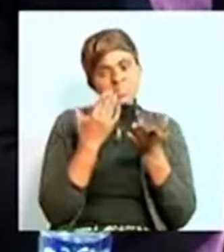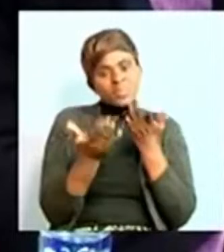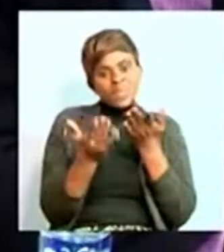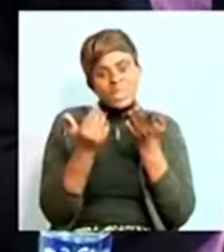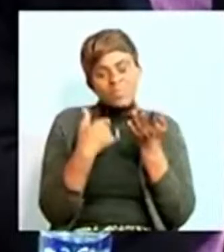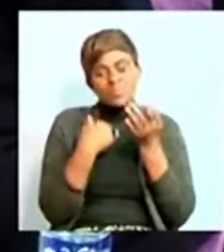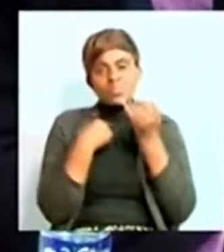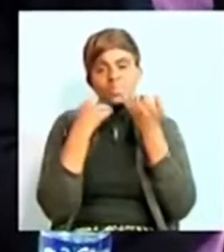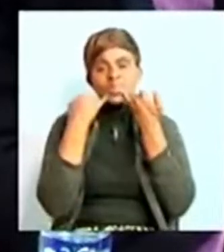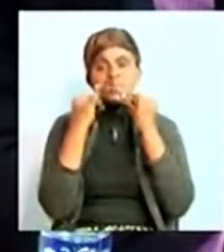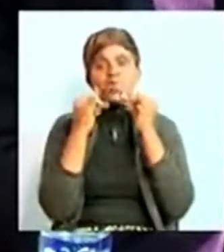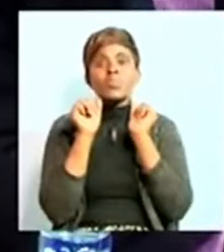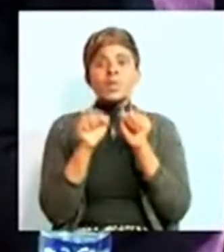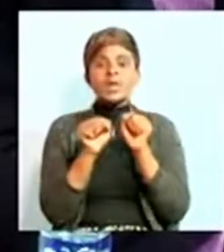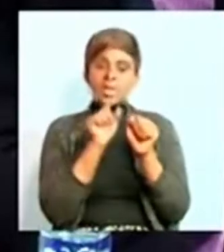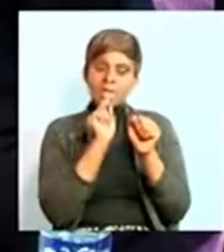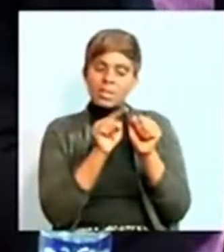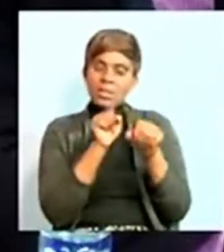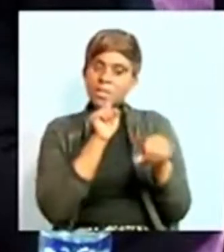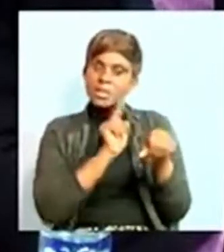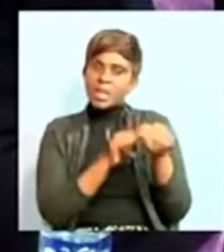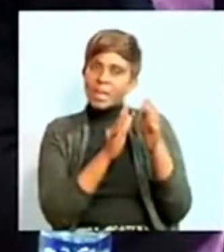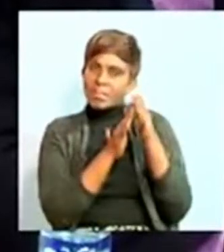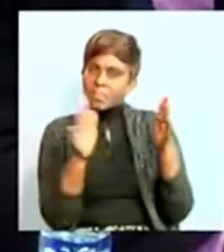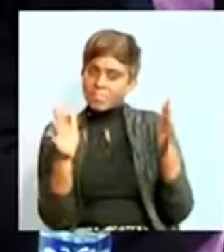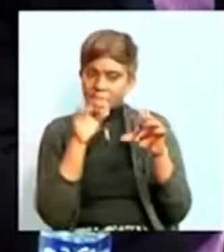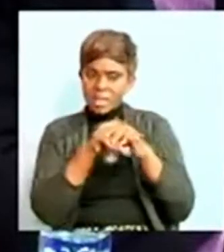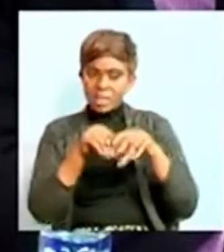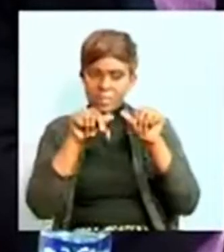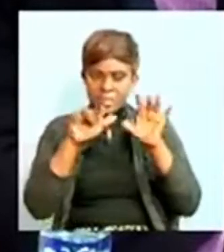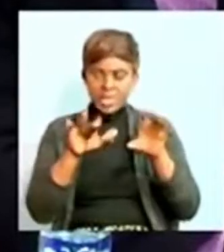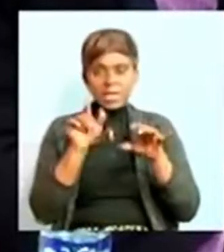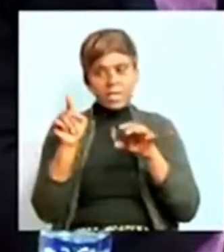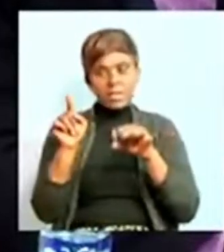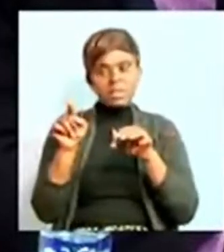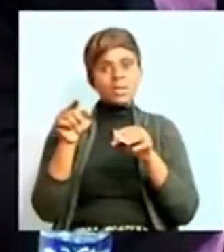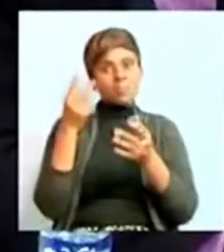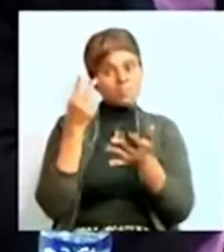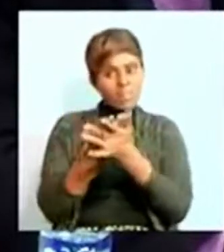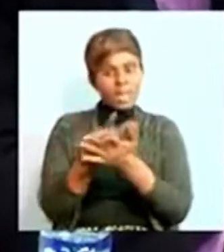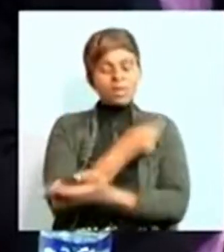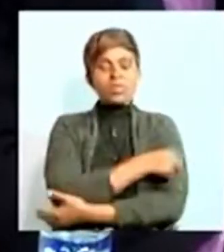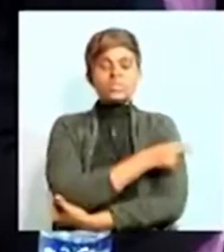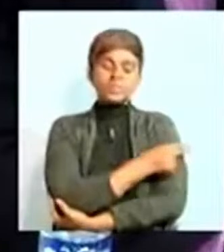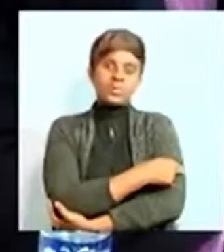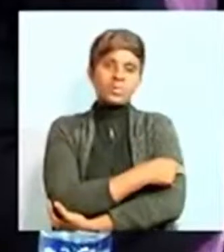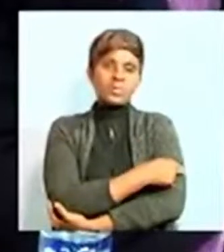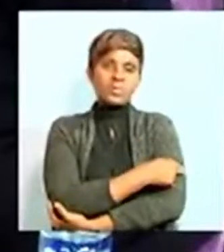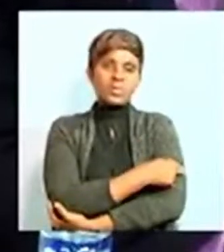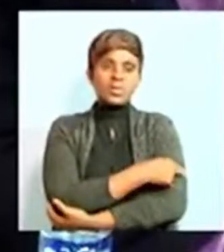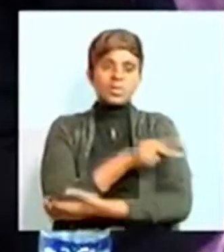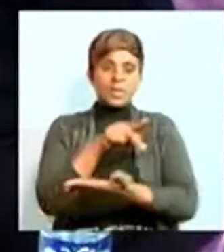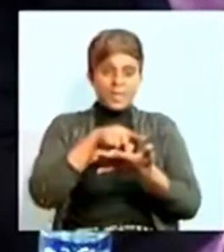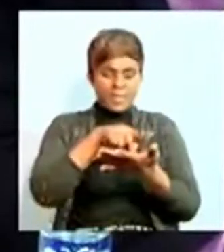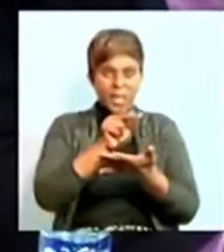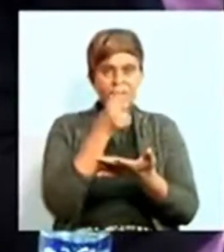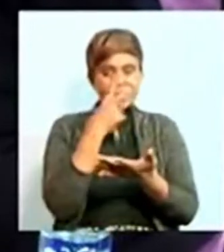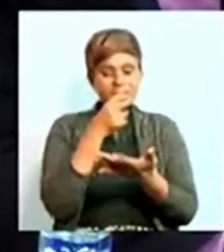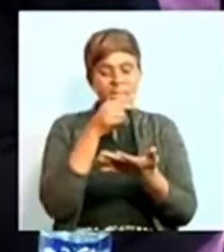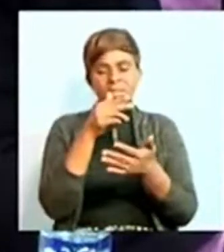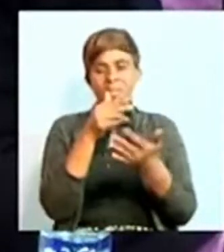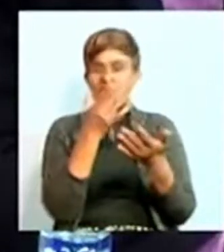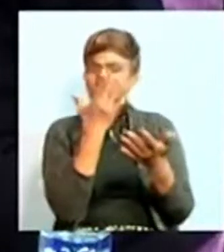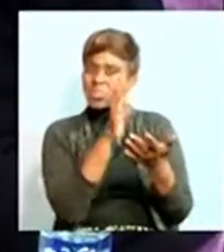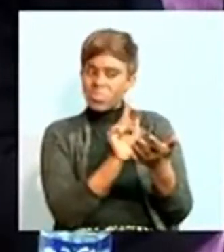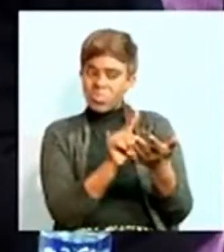make mention of this period. Our internal auditor was down, he was hospitalized, and the payment, looking at the nature